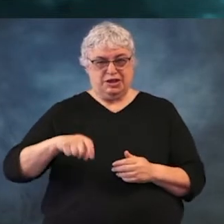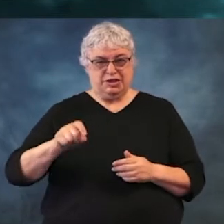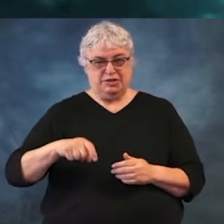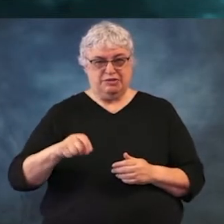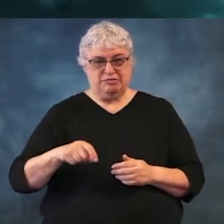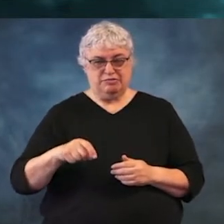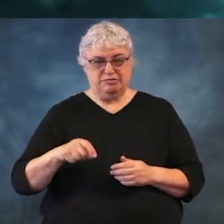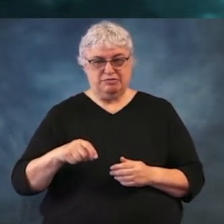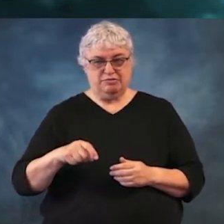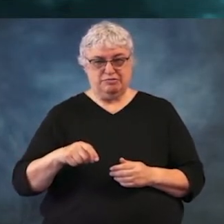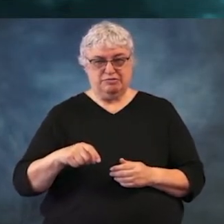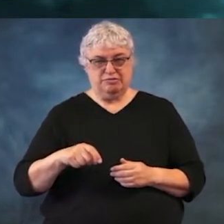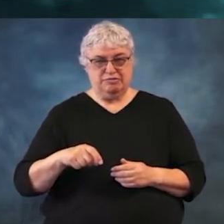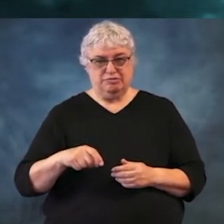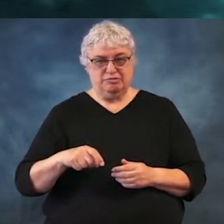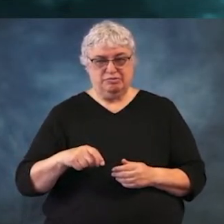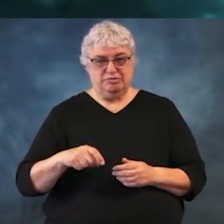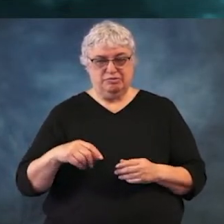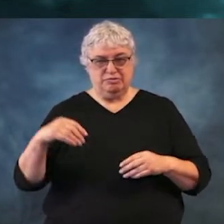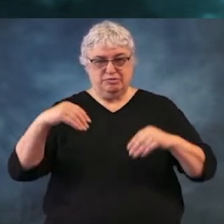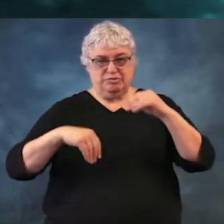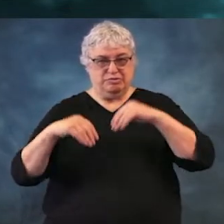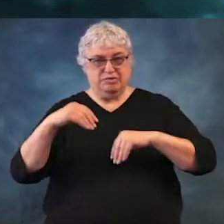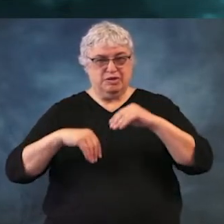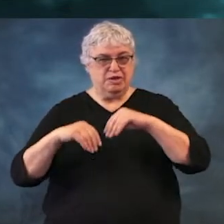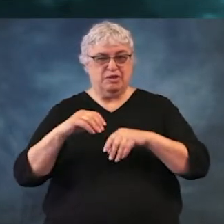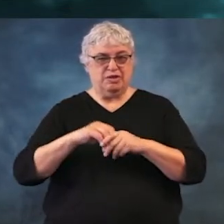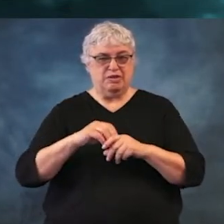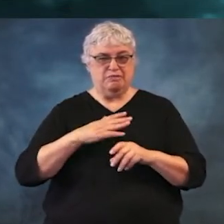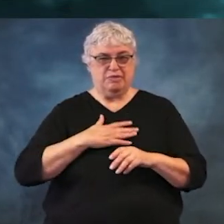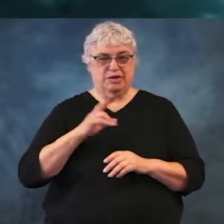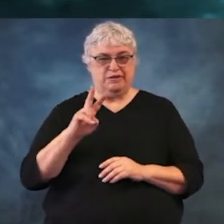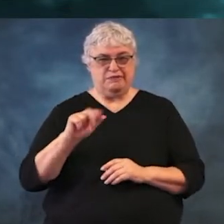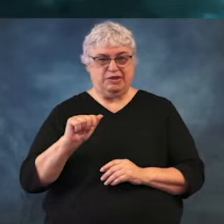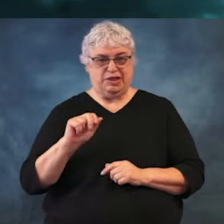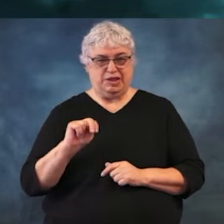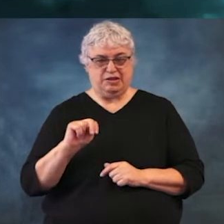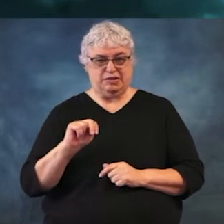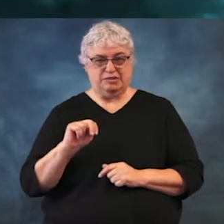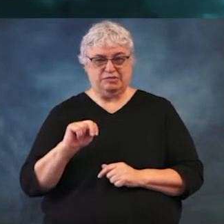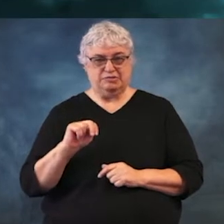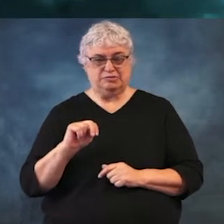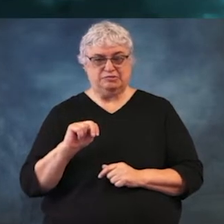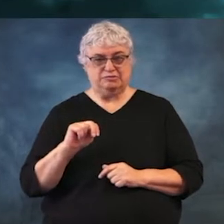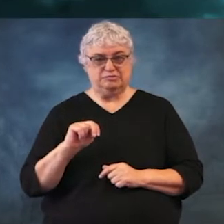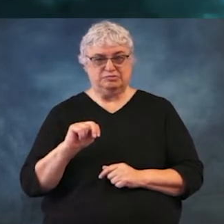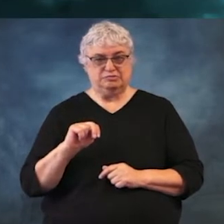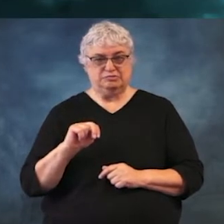and I would load up in my van, and if